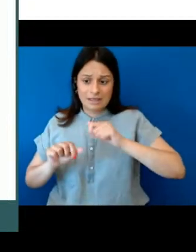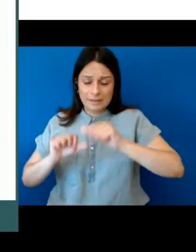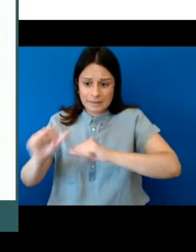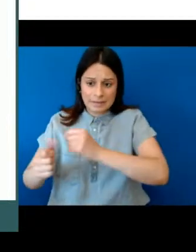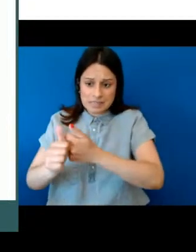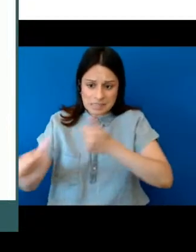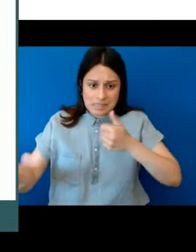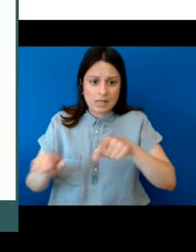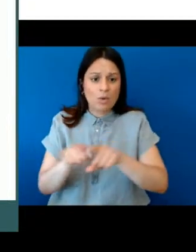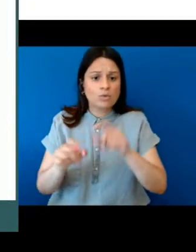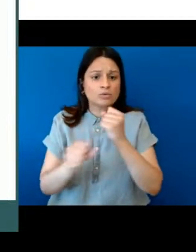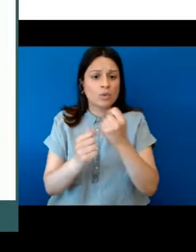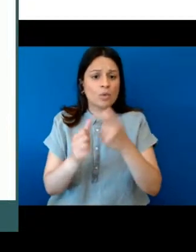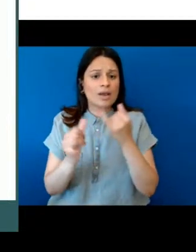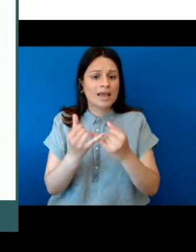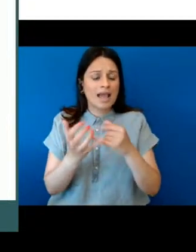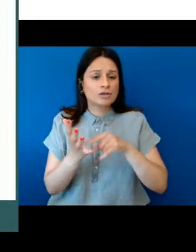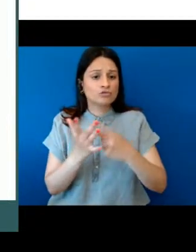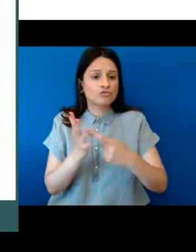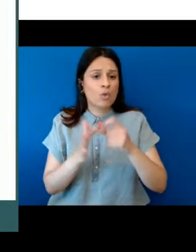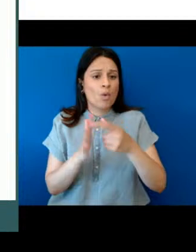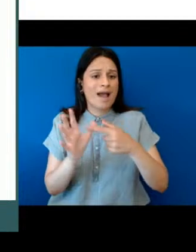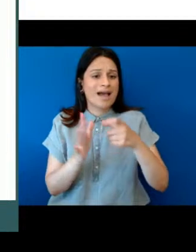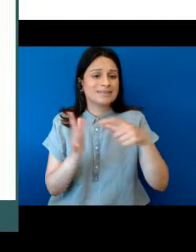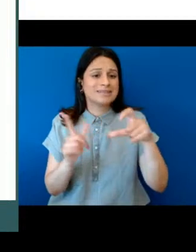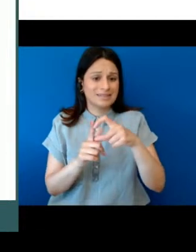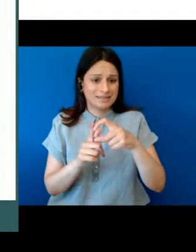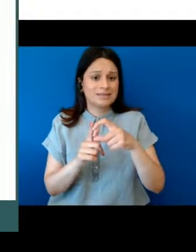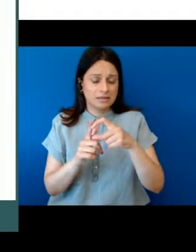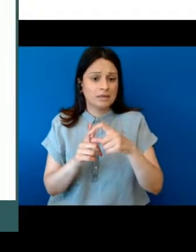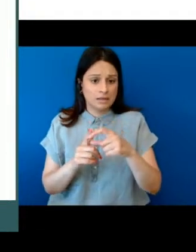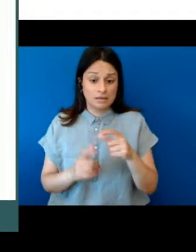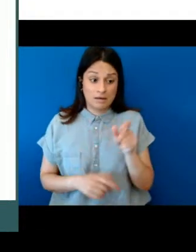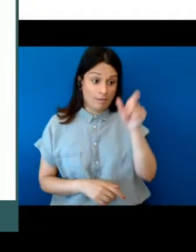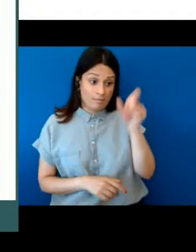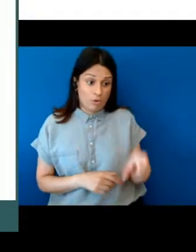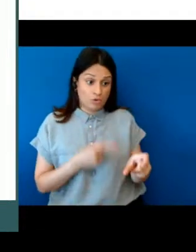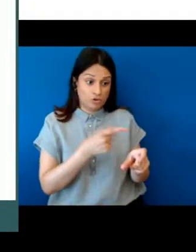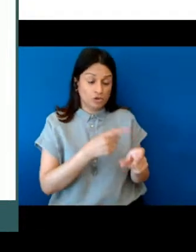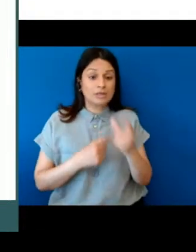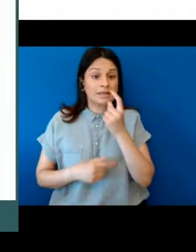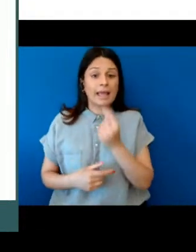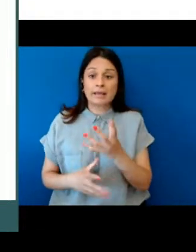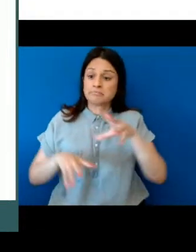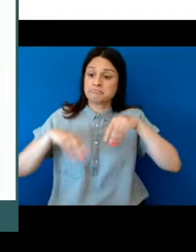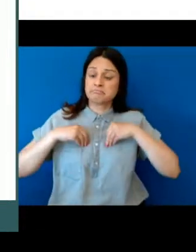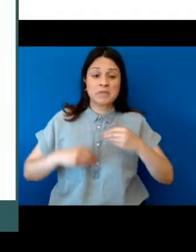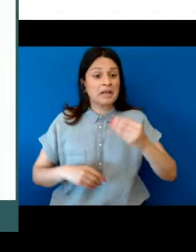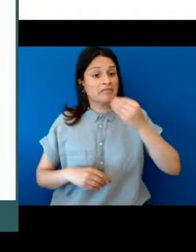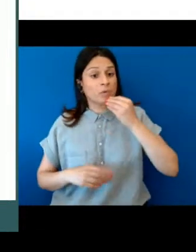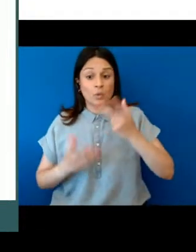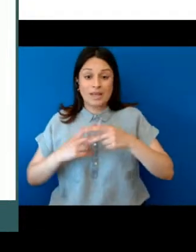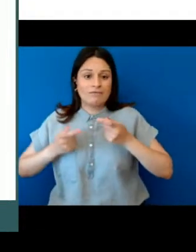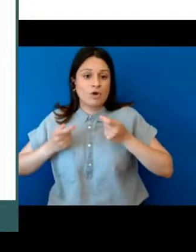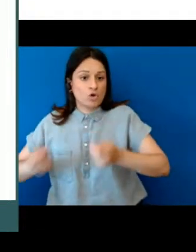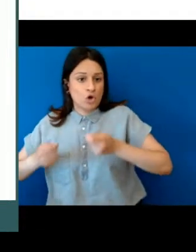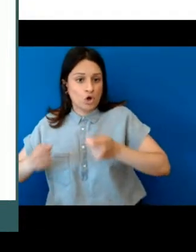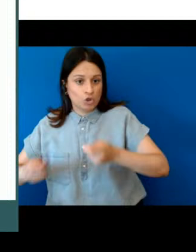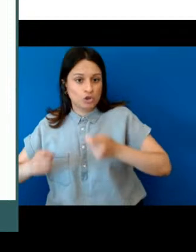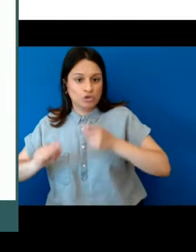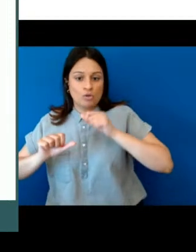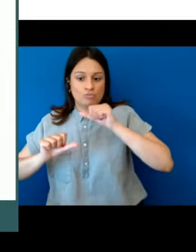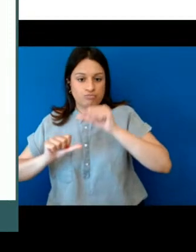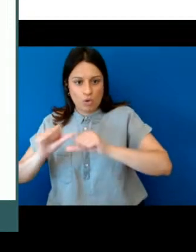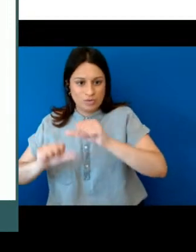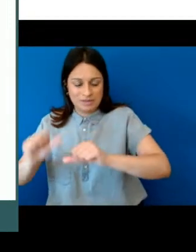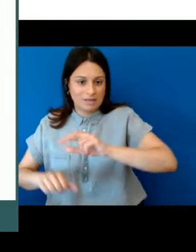acid. So what you see is that patients tolerate the food if it's been cooked or processed, but don't tolerate the